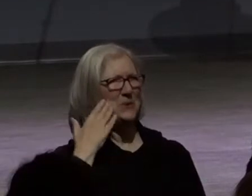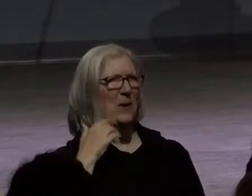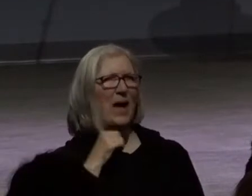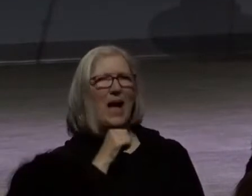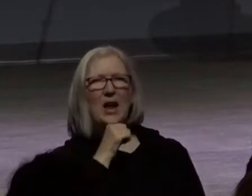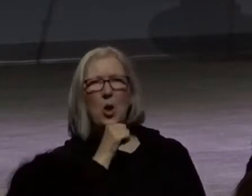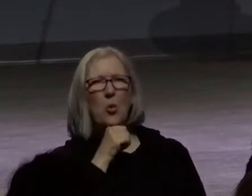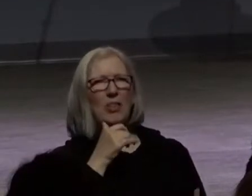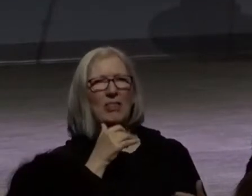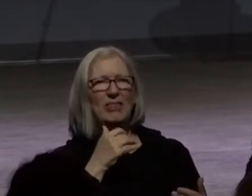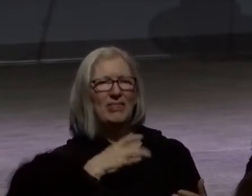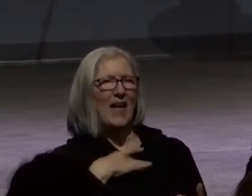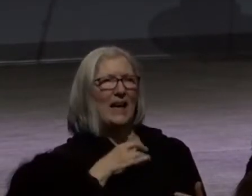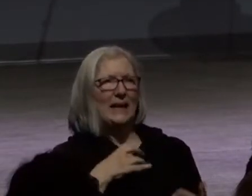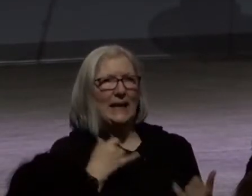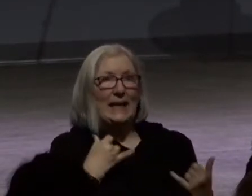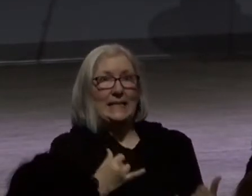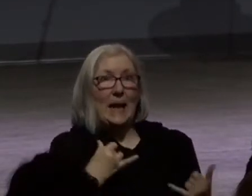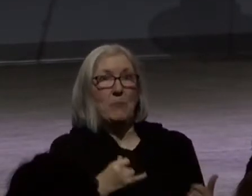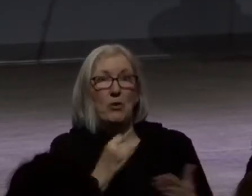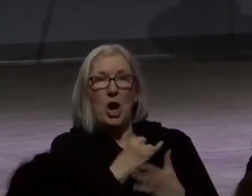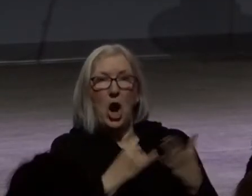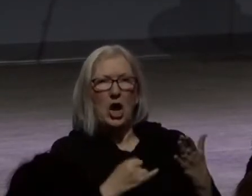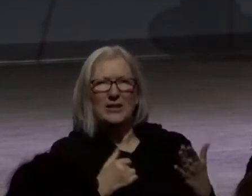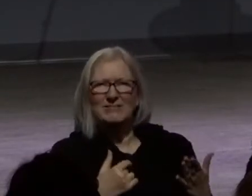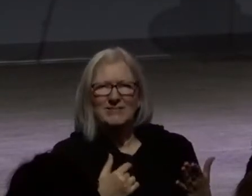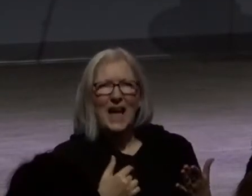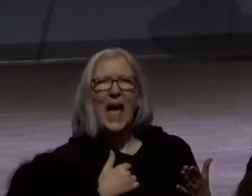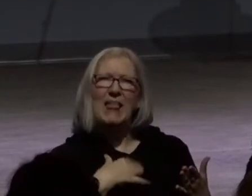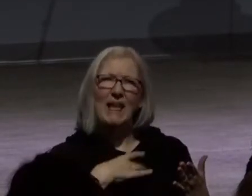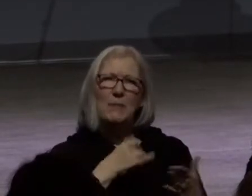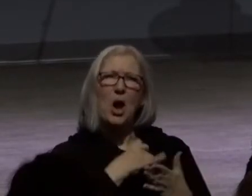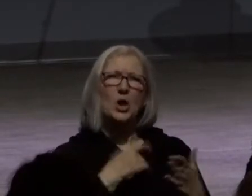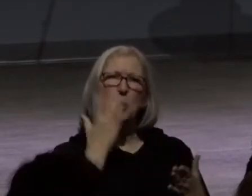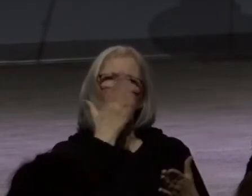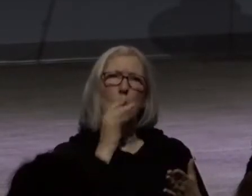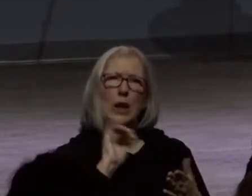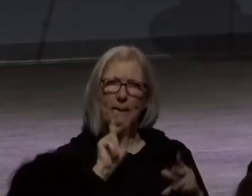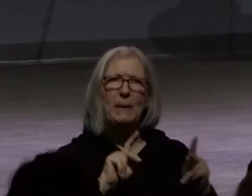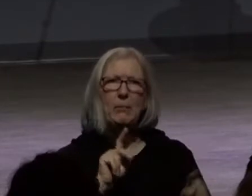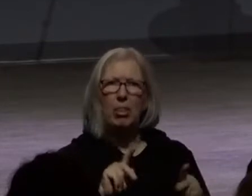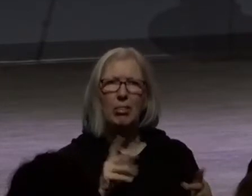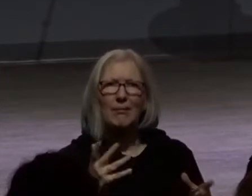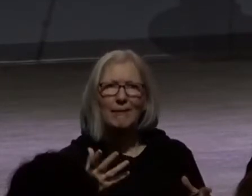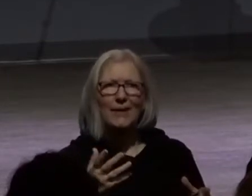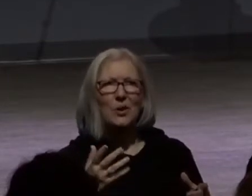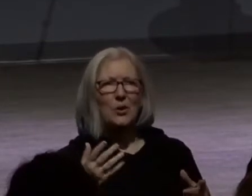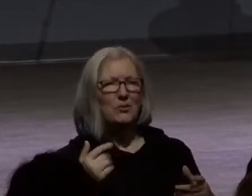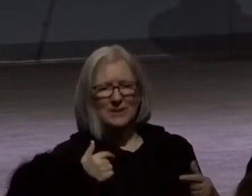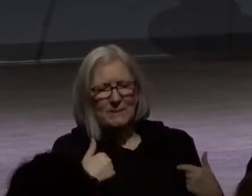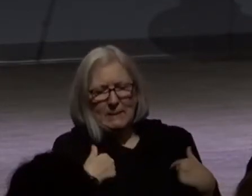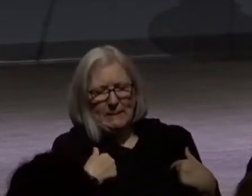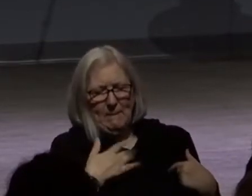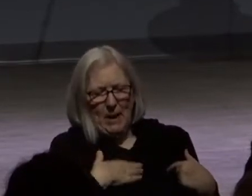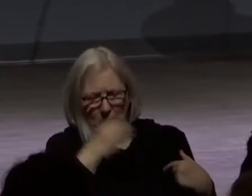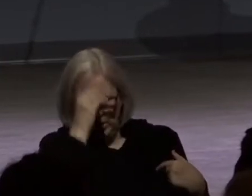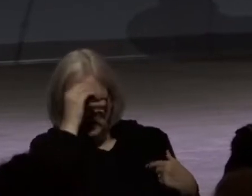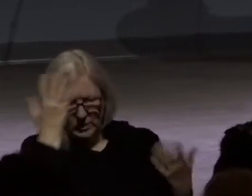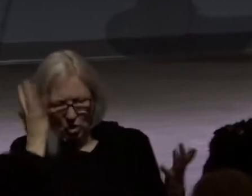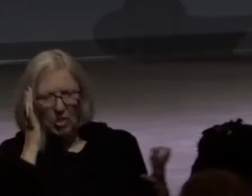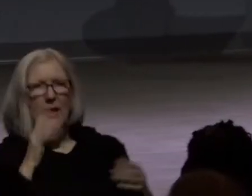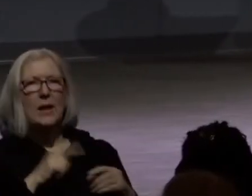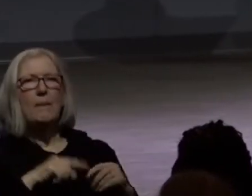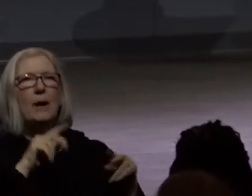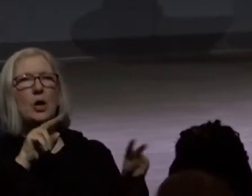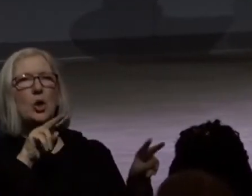just like my art to look like people, you know. That's just me. It's just me. But when you stand underneath that and you